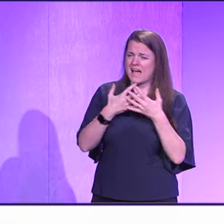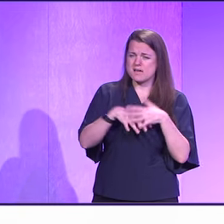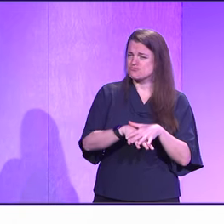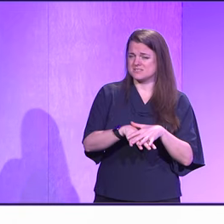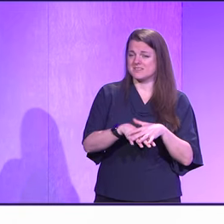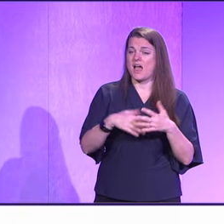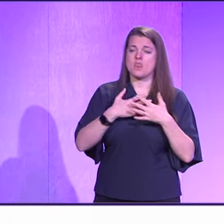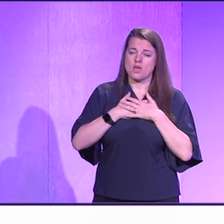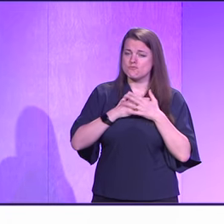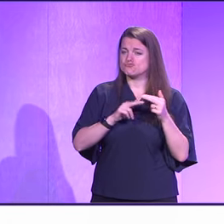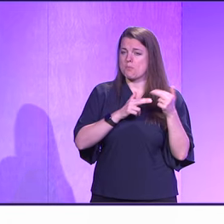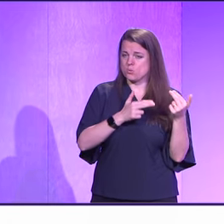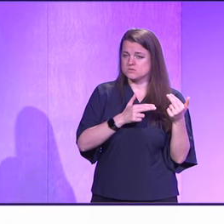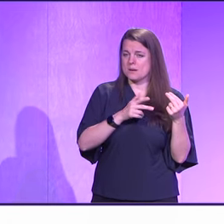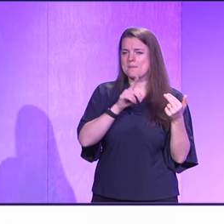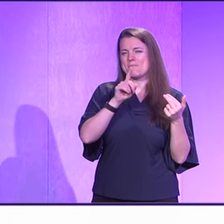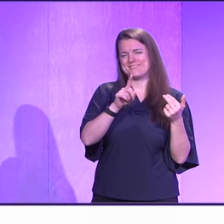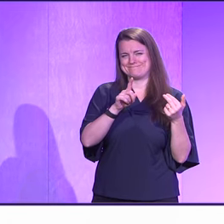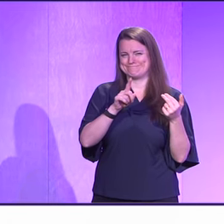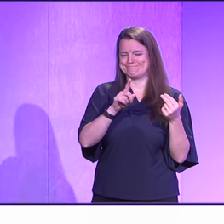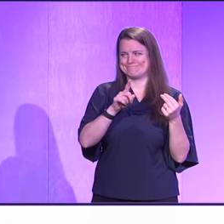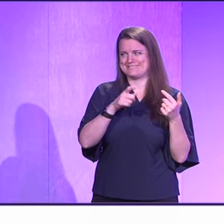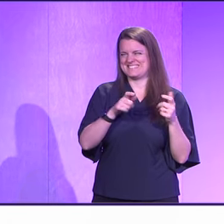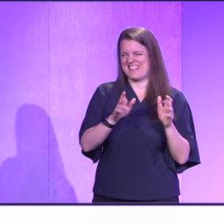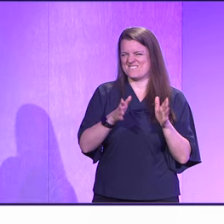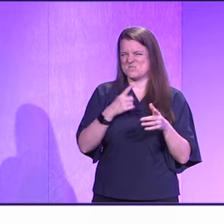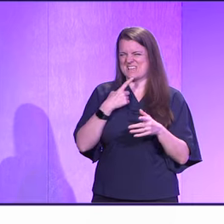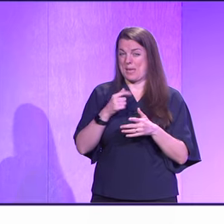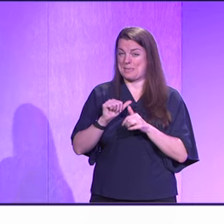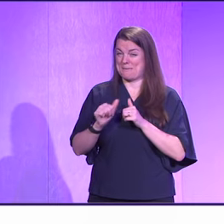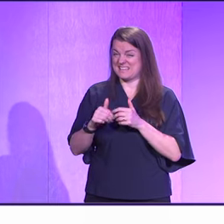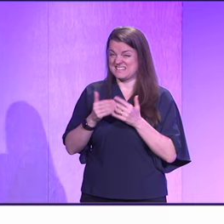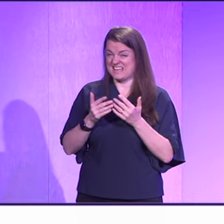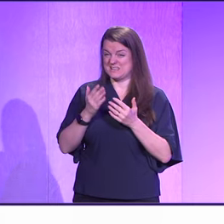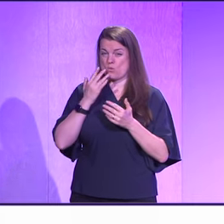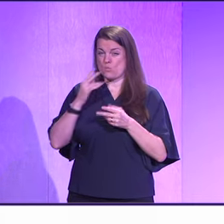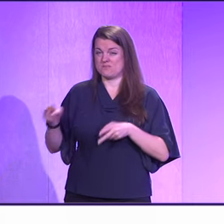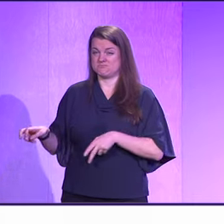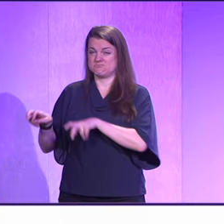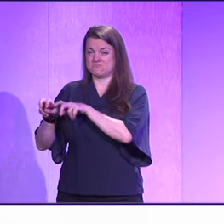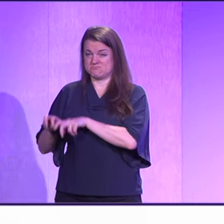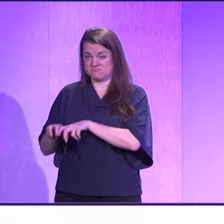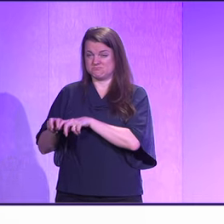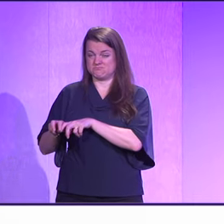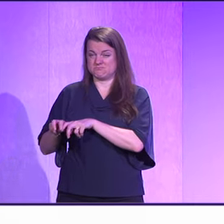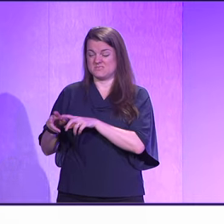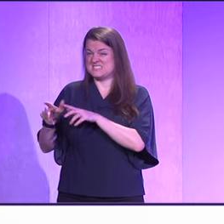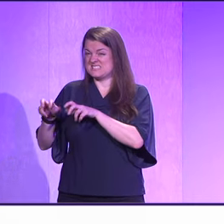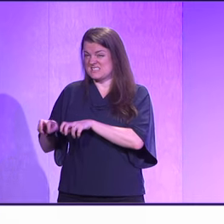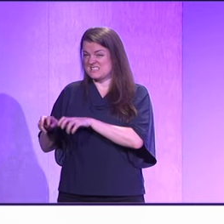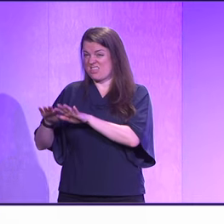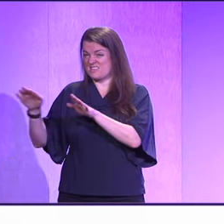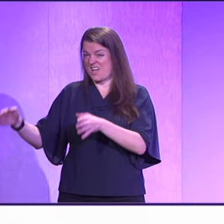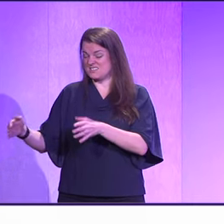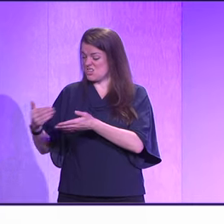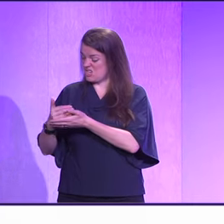DevOps times have been sitting next to the dev, right? Working together with them. That doesn't have to be every day. But